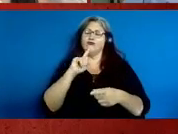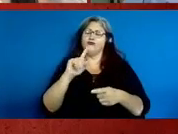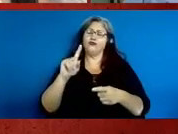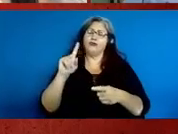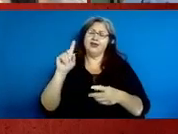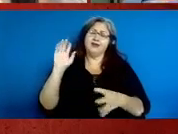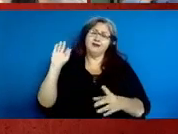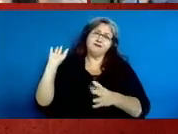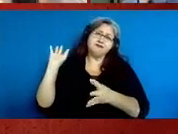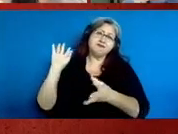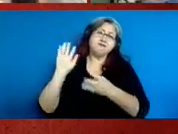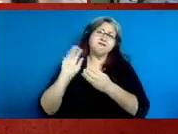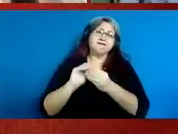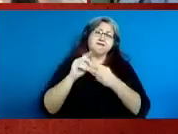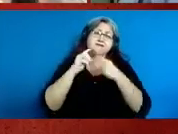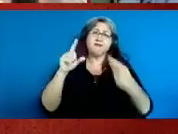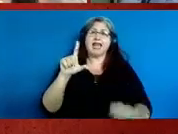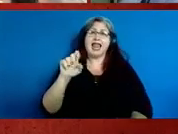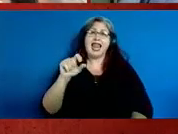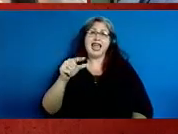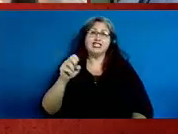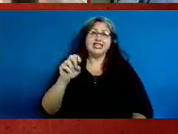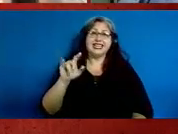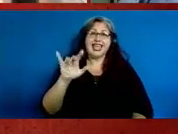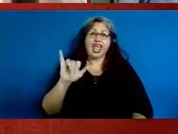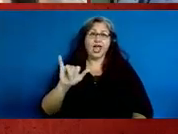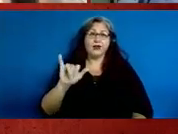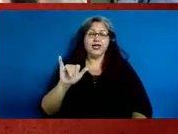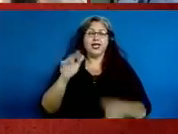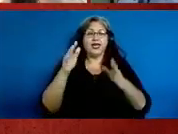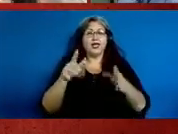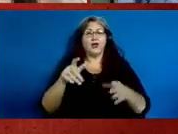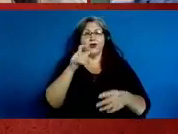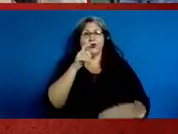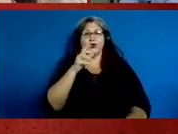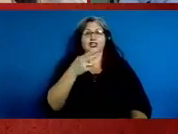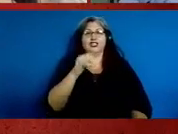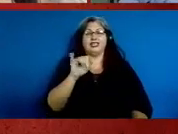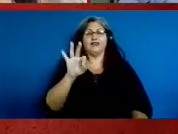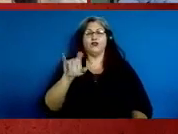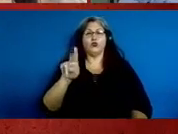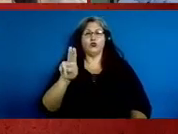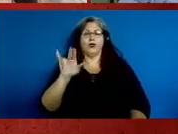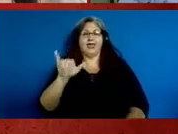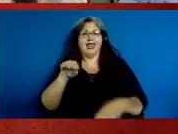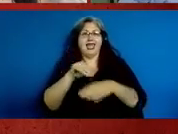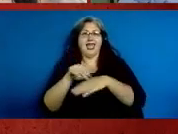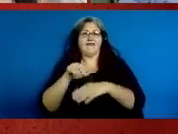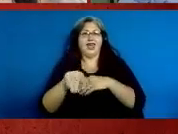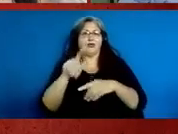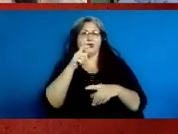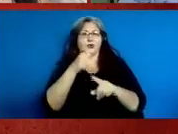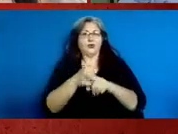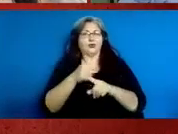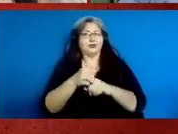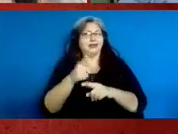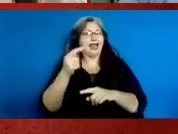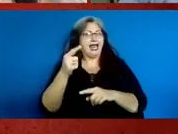legendary, mind you, who played Chifu, the advisor, who was kind of a bad